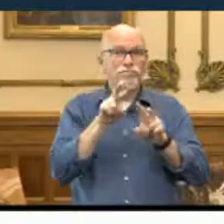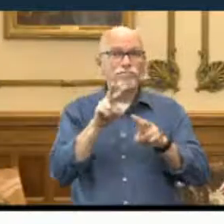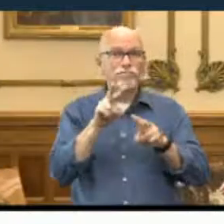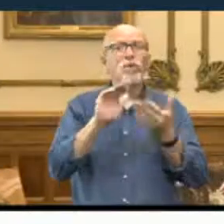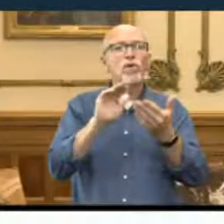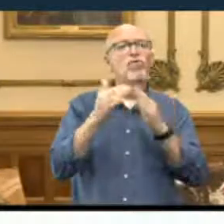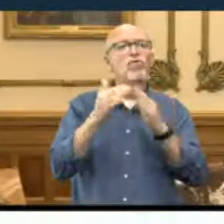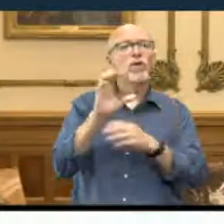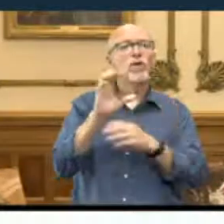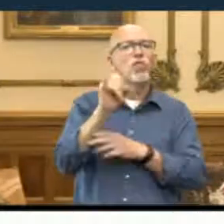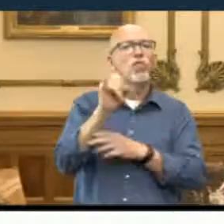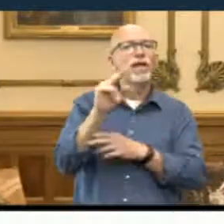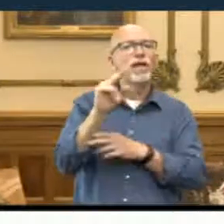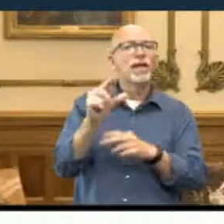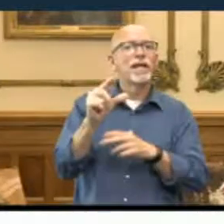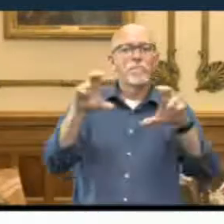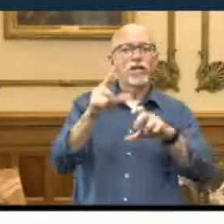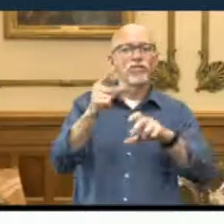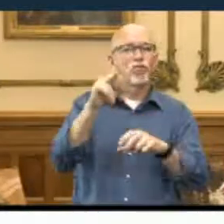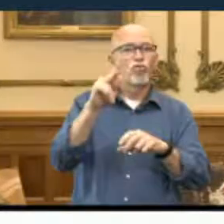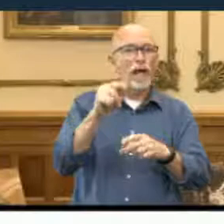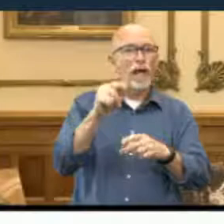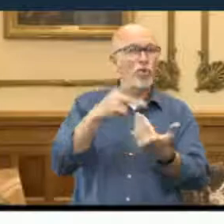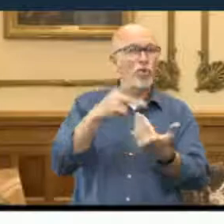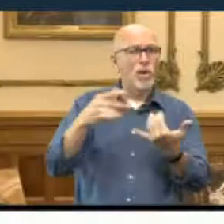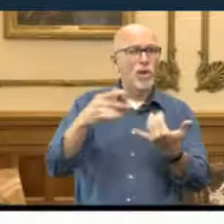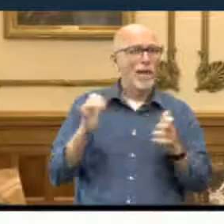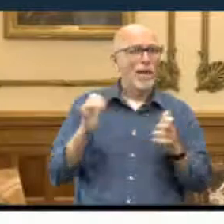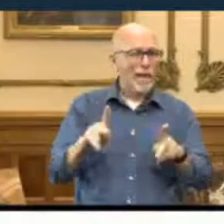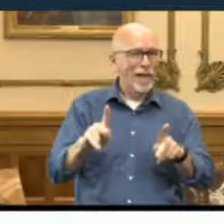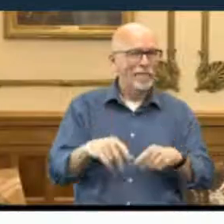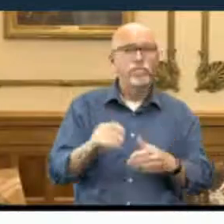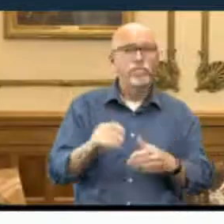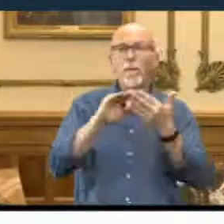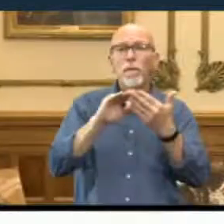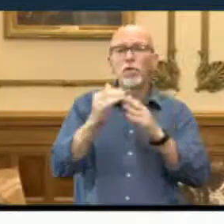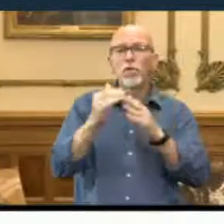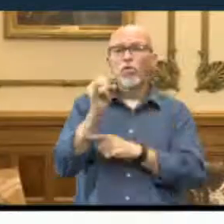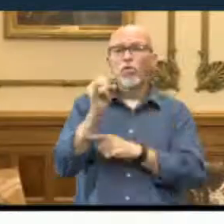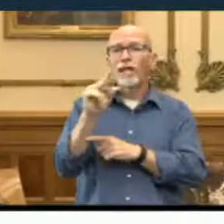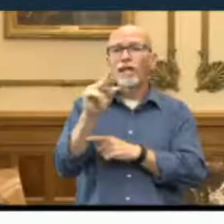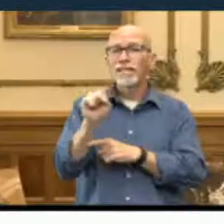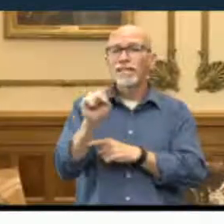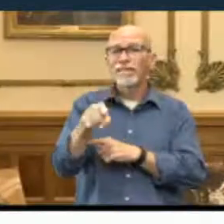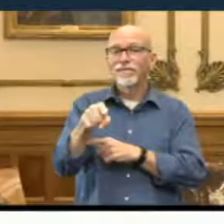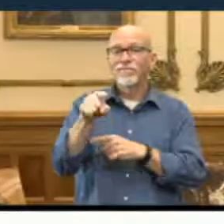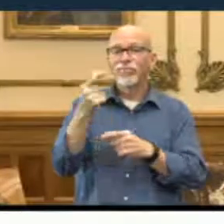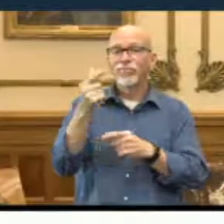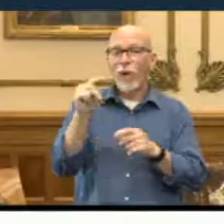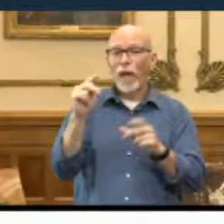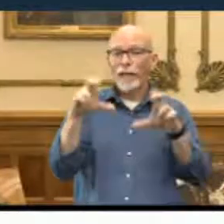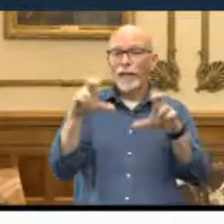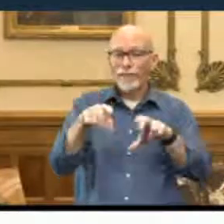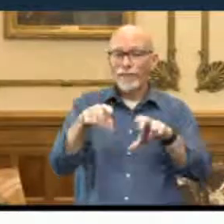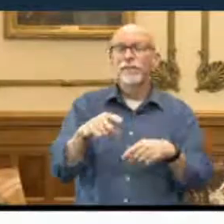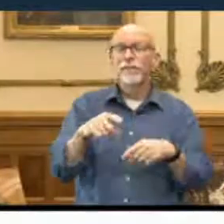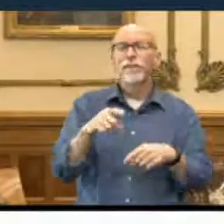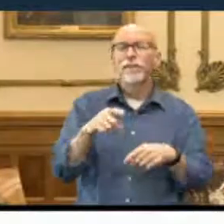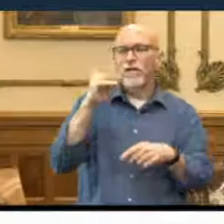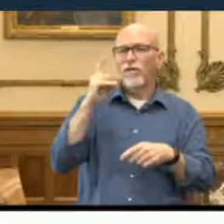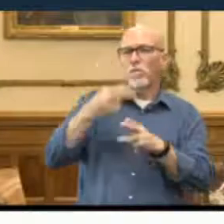Crossings Matching Grant Program, is back. And Community Crossings, the Matching Grant Program, as the governor mentioned, began